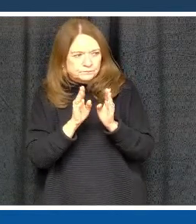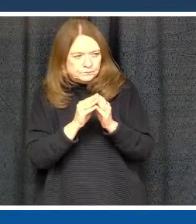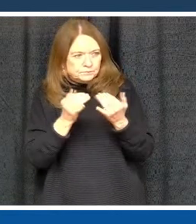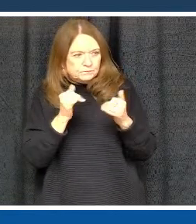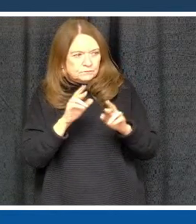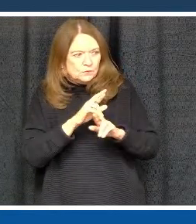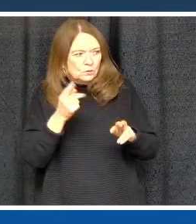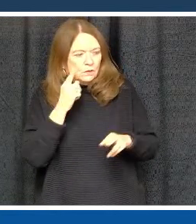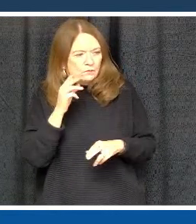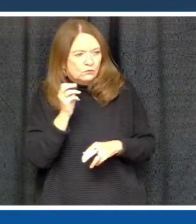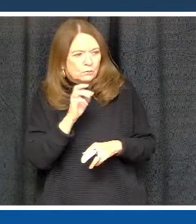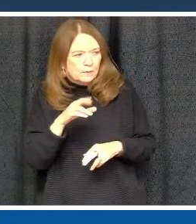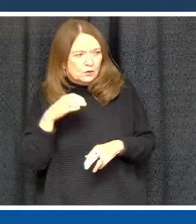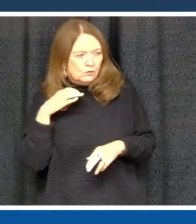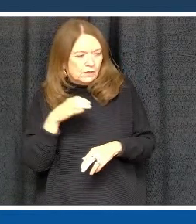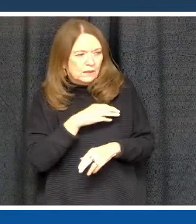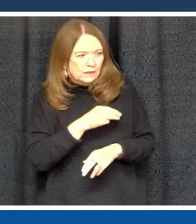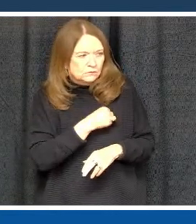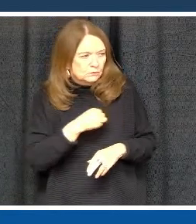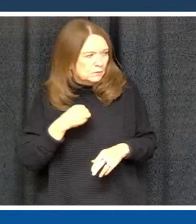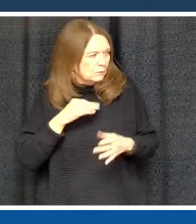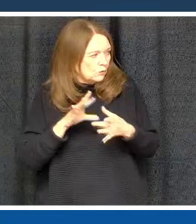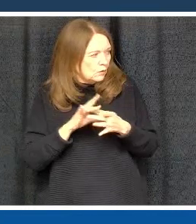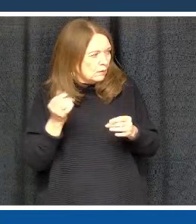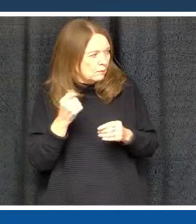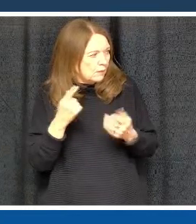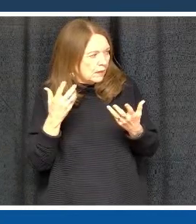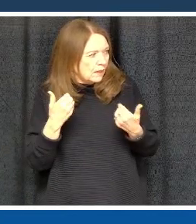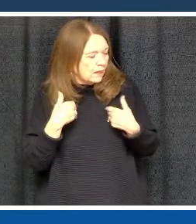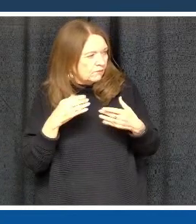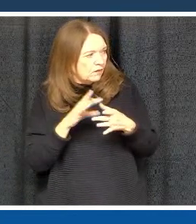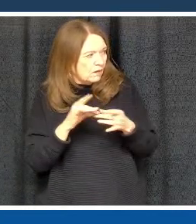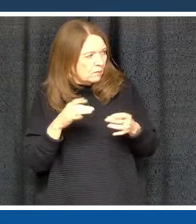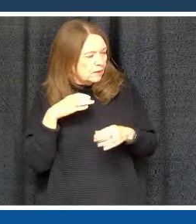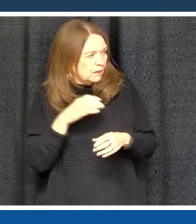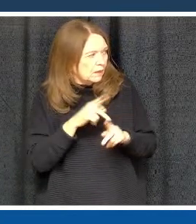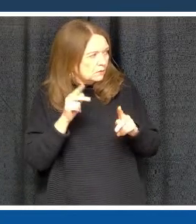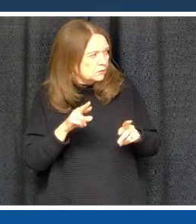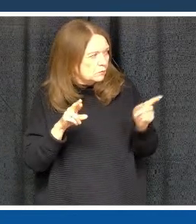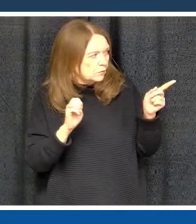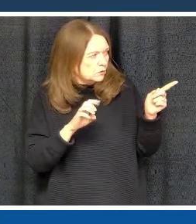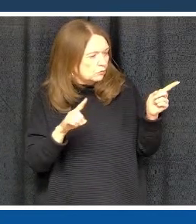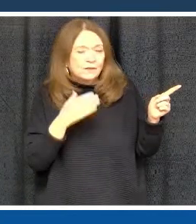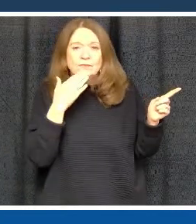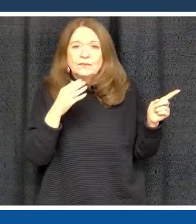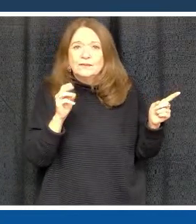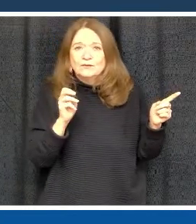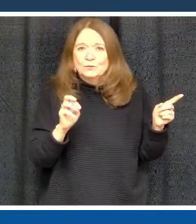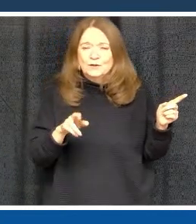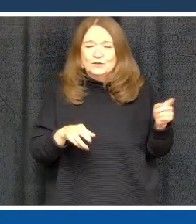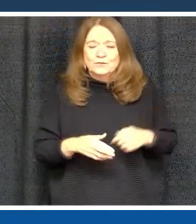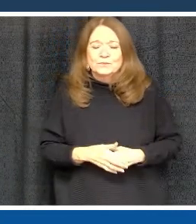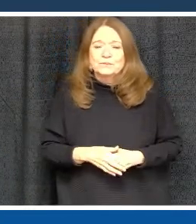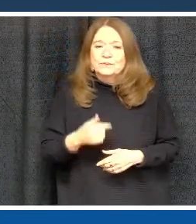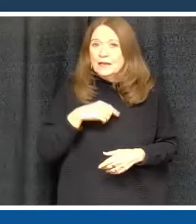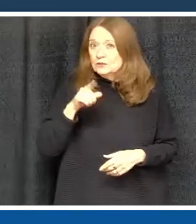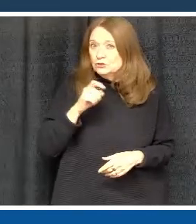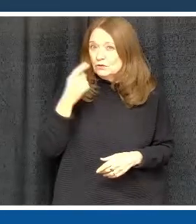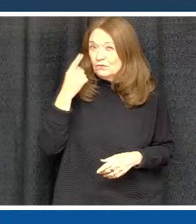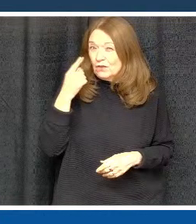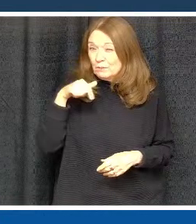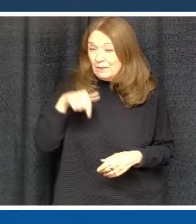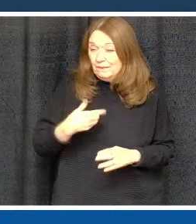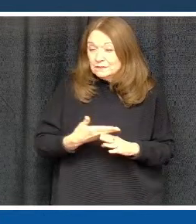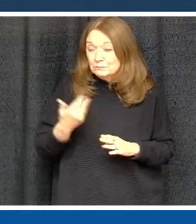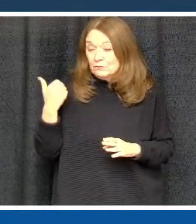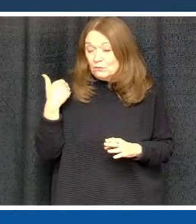ready for mayor and council member comments. Any member have a comment? Councilperson Red, you're recognized. Thank you, Mayor. I should have thought about this